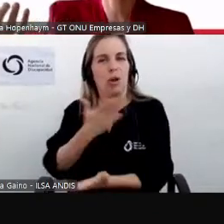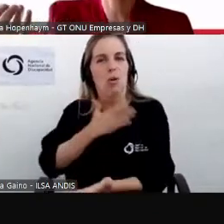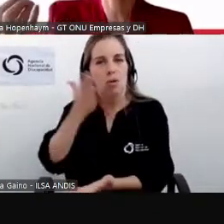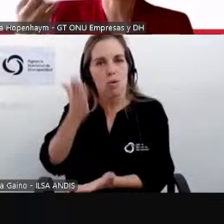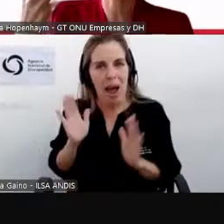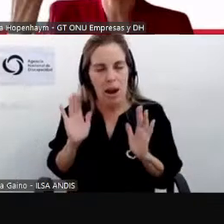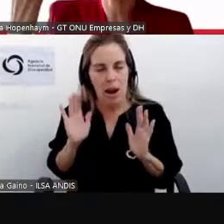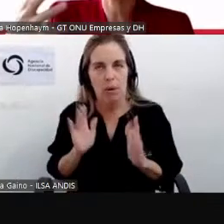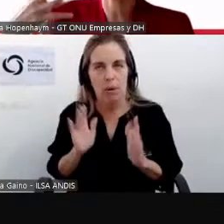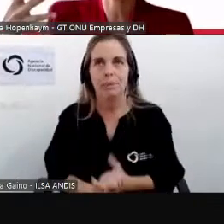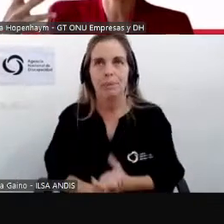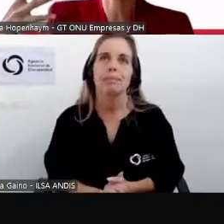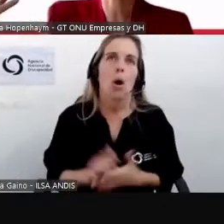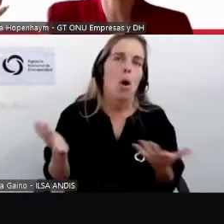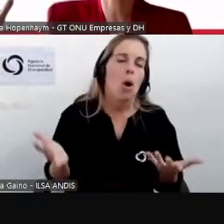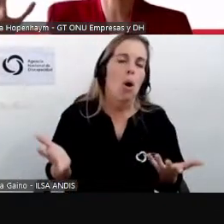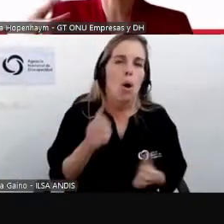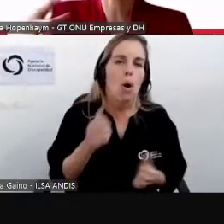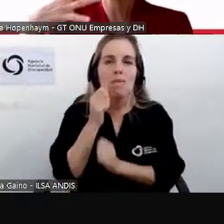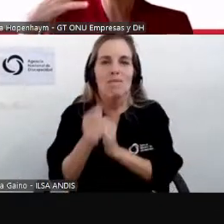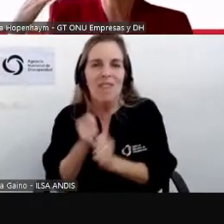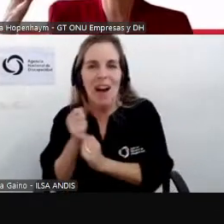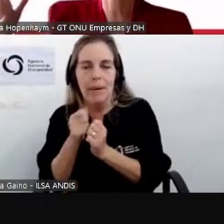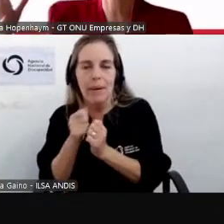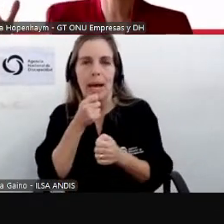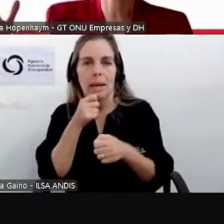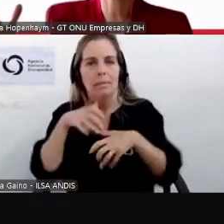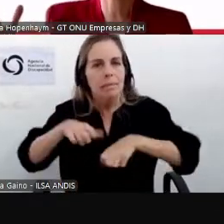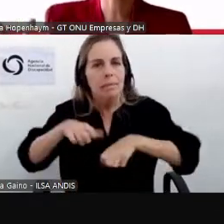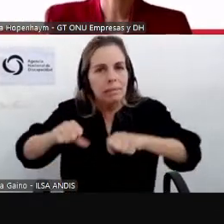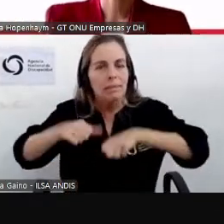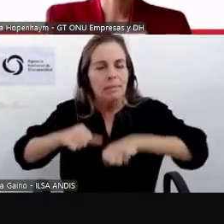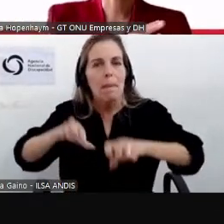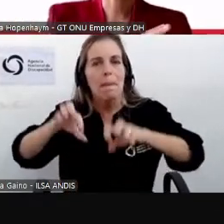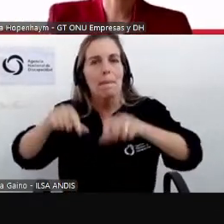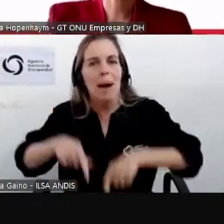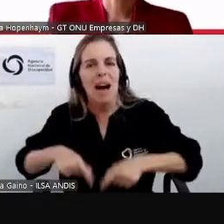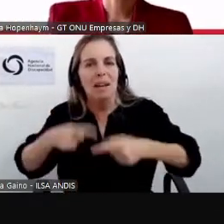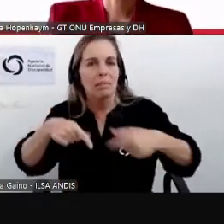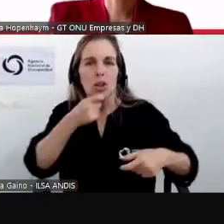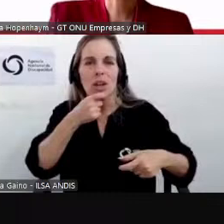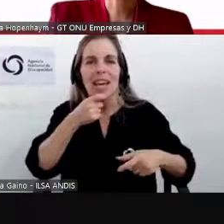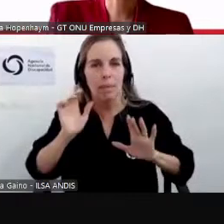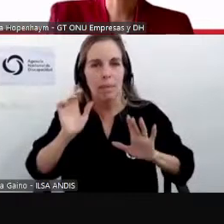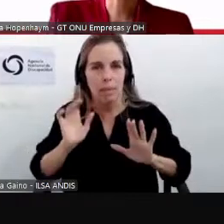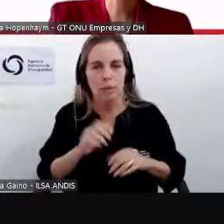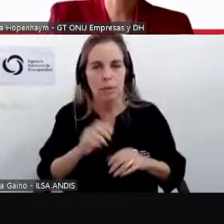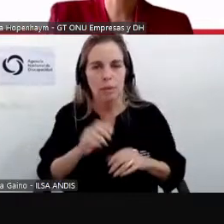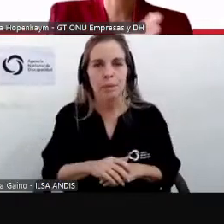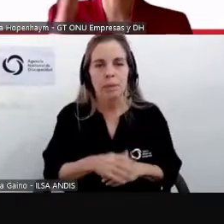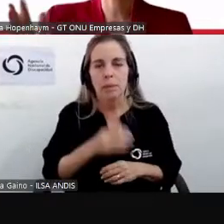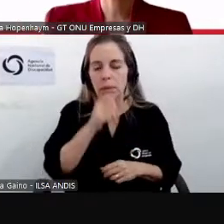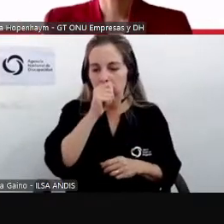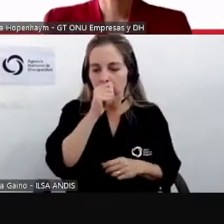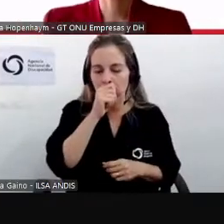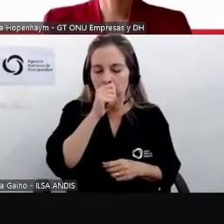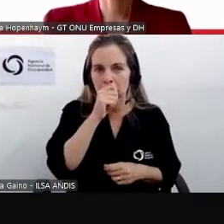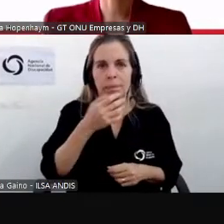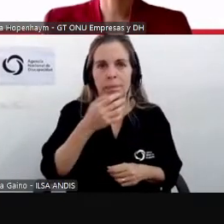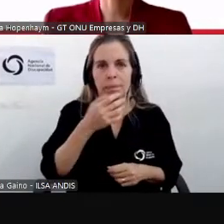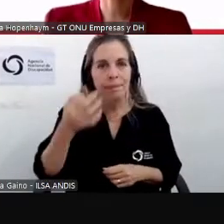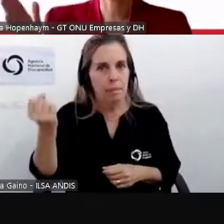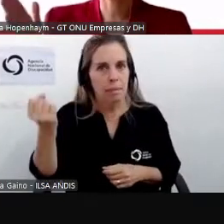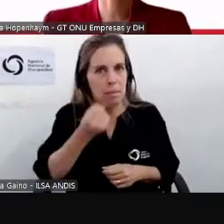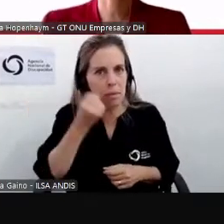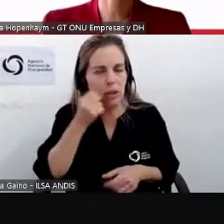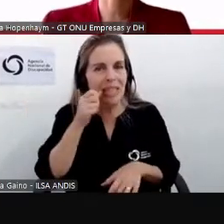to follow up on those measures through supervision, oversight, monitoring. All of those steps are part of the due diligence process. The communication of these outcomes and dissemination of these agreements, the communication plan is